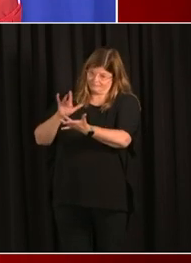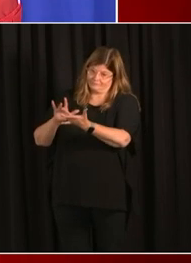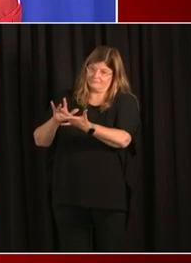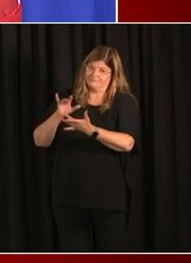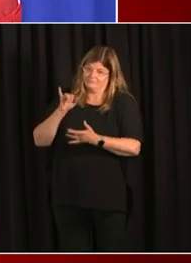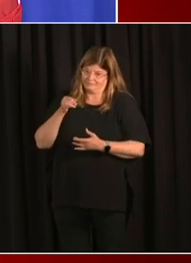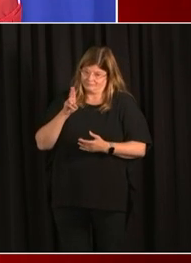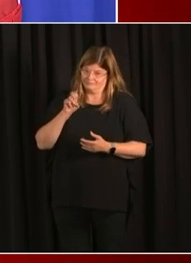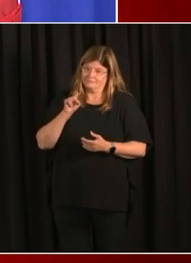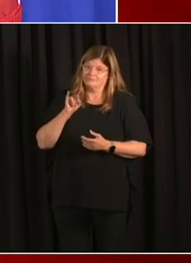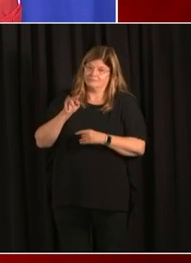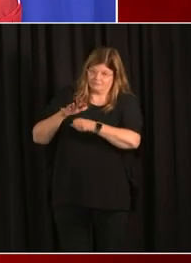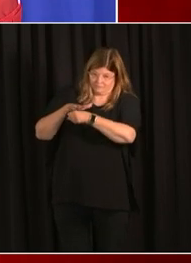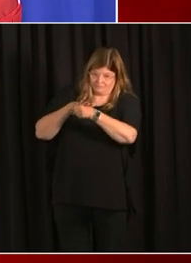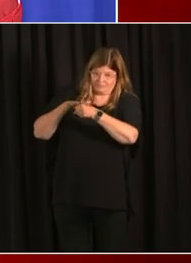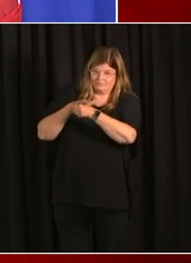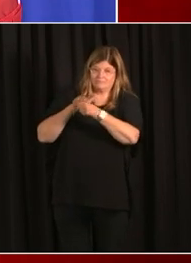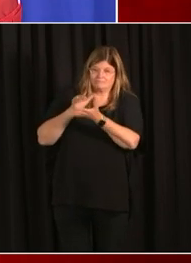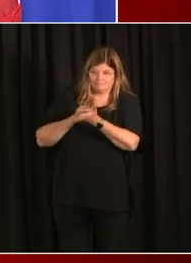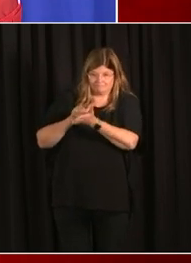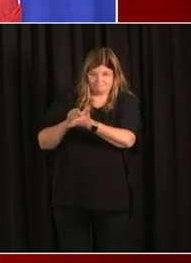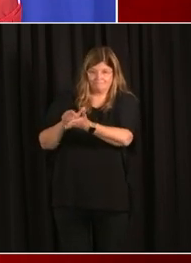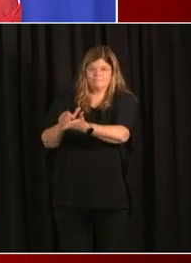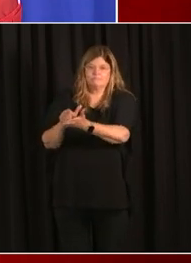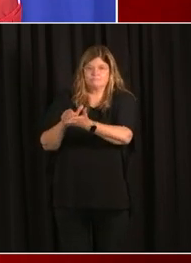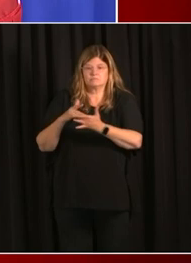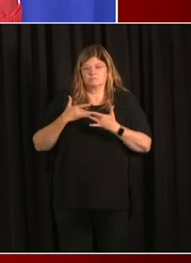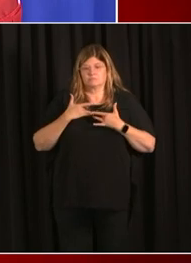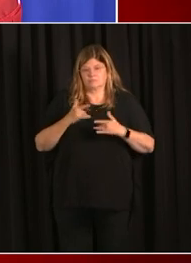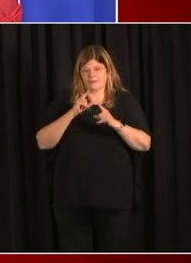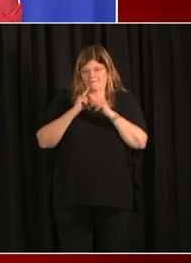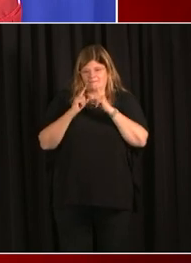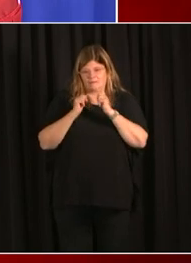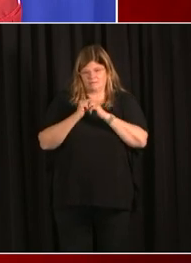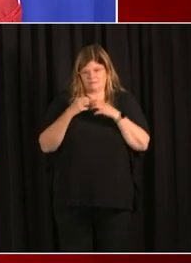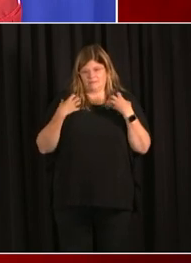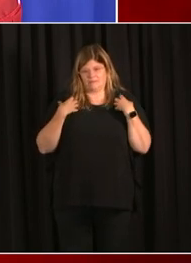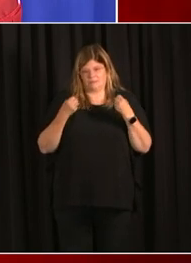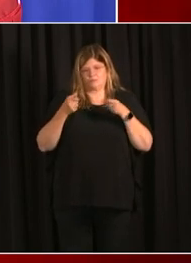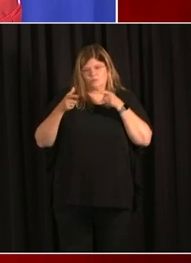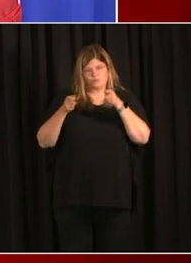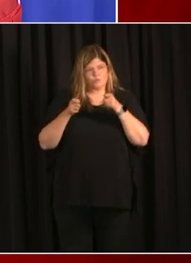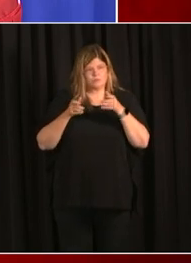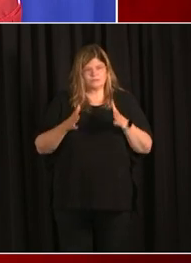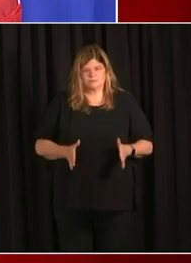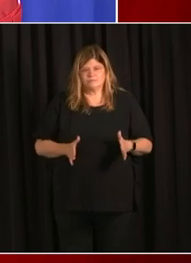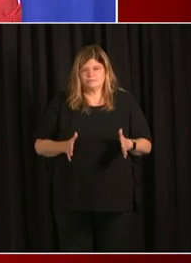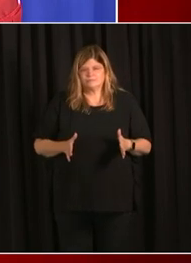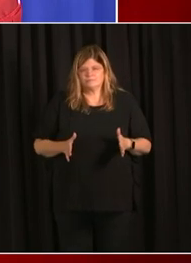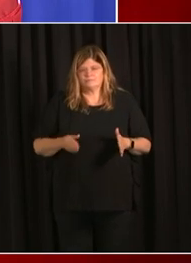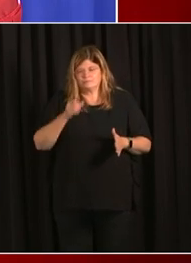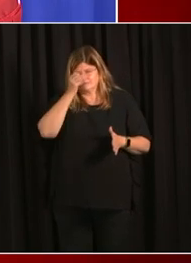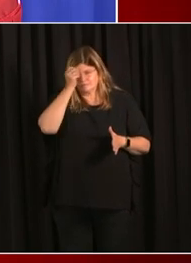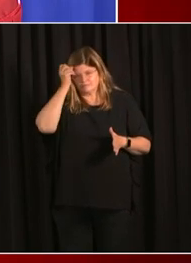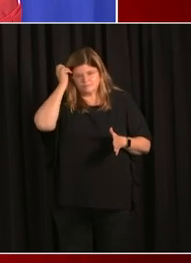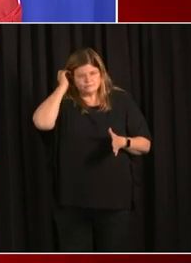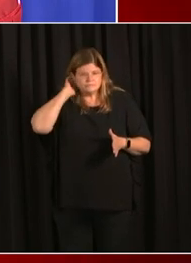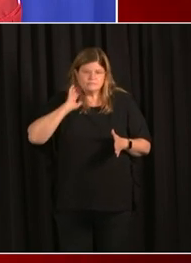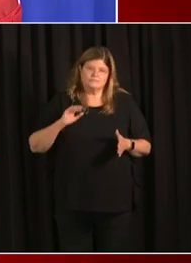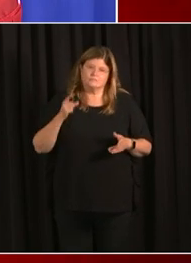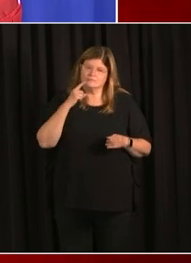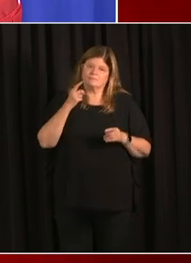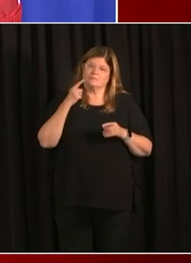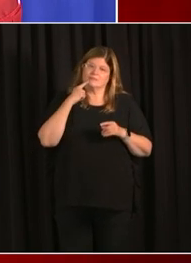Dr. Nesbitt participates in a discussion with health directors. I think that